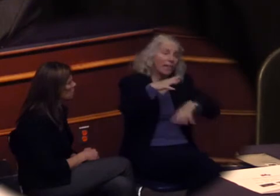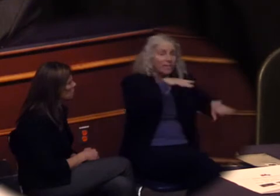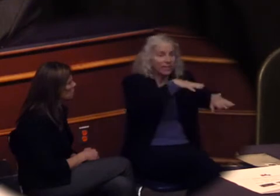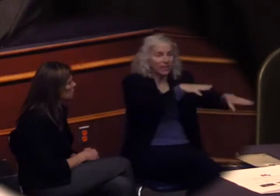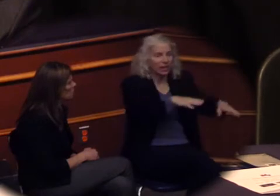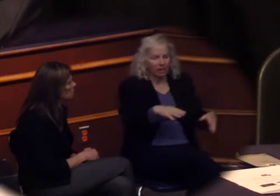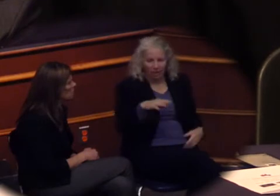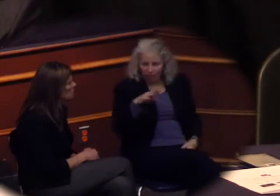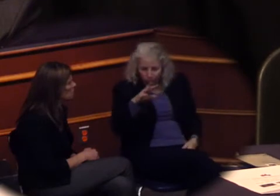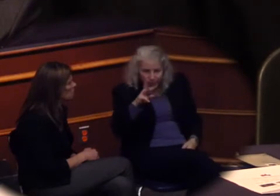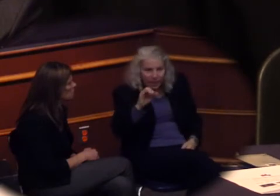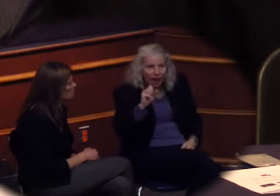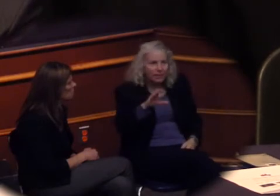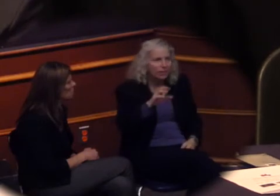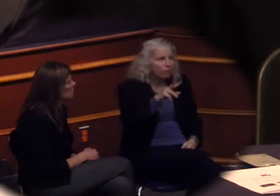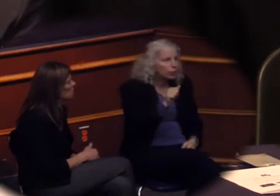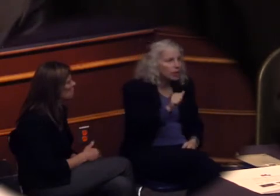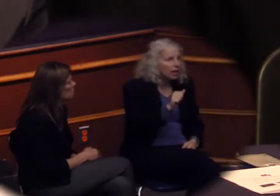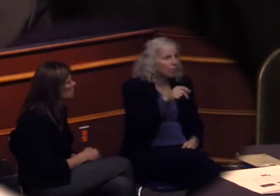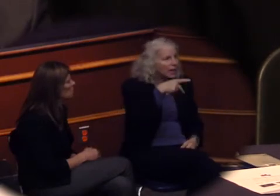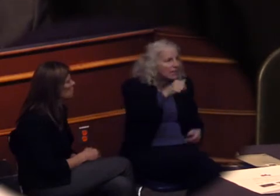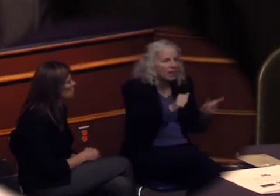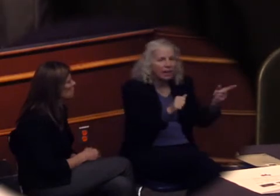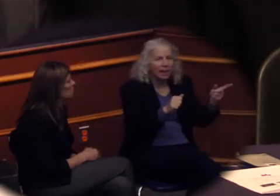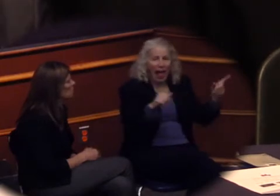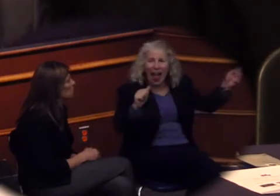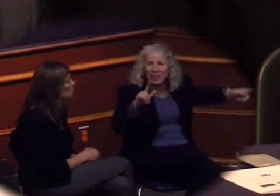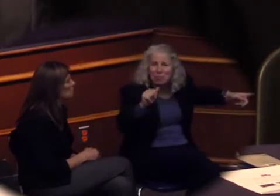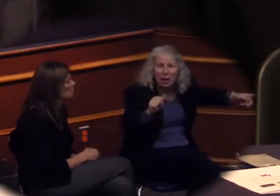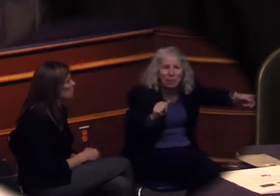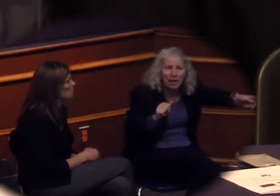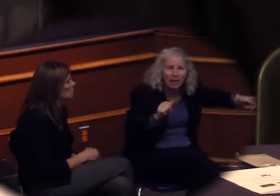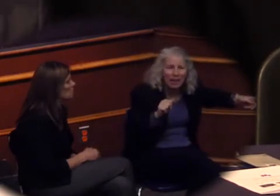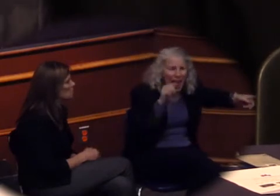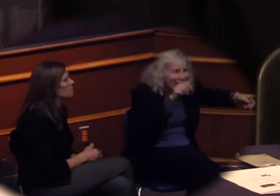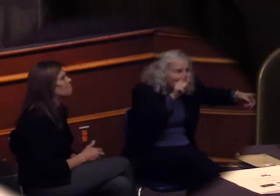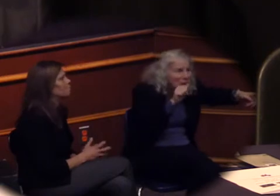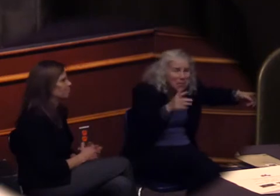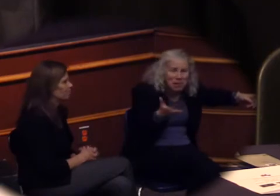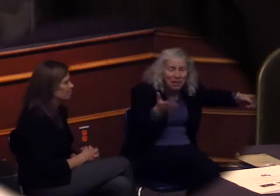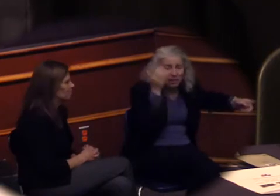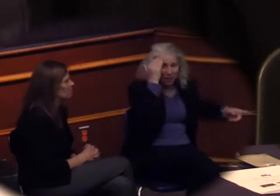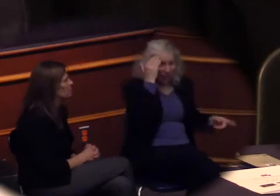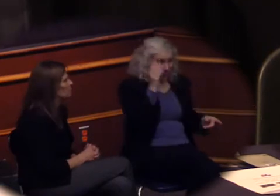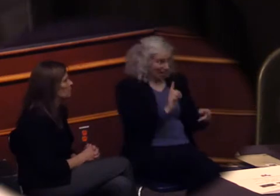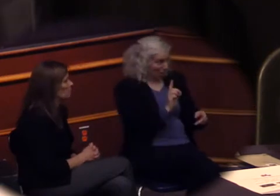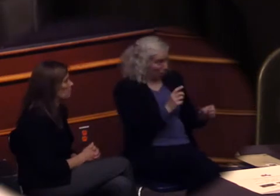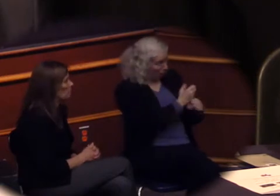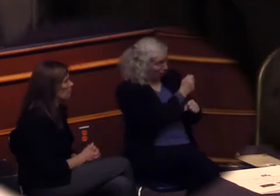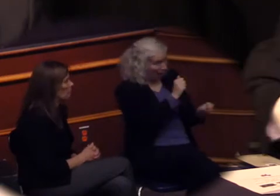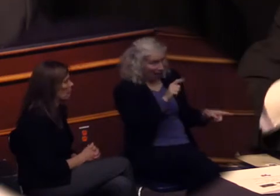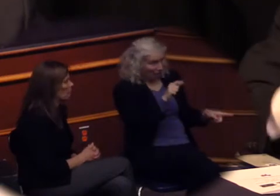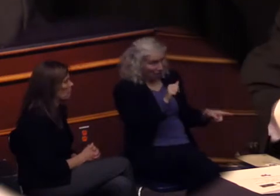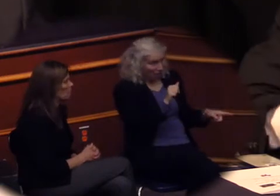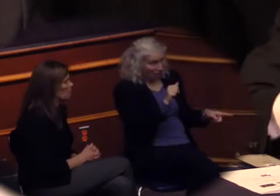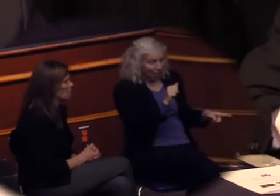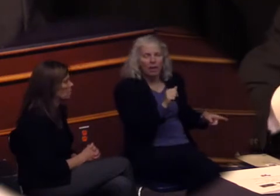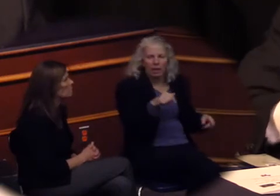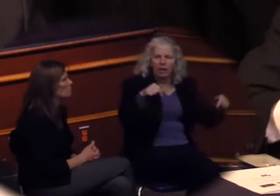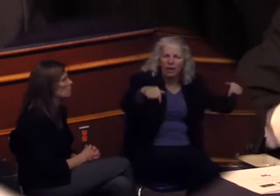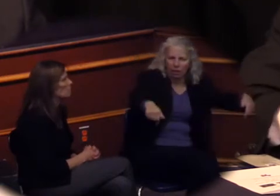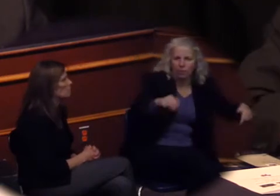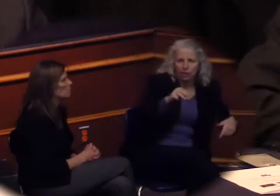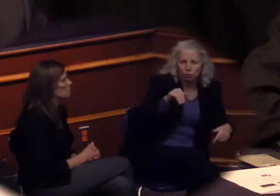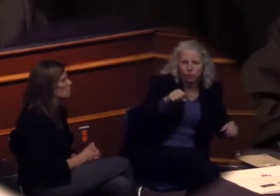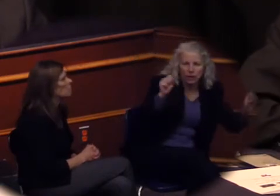Wisconsin, rural Pennsylvania, and even Alabama. And what I'm telling you is that if a Democrat can win in Alabama, a Democrat